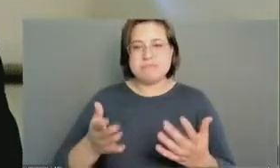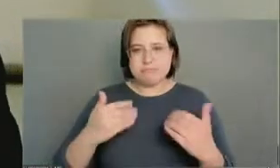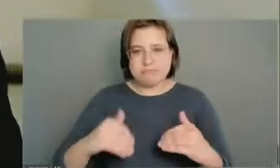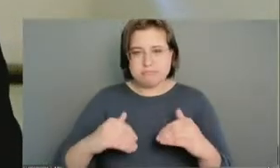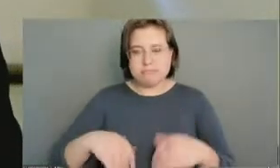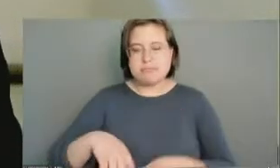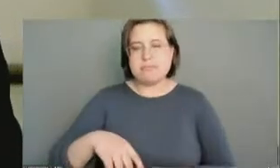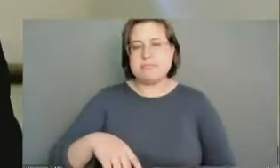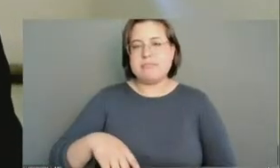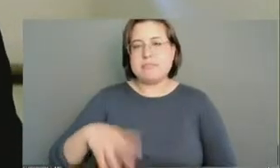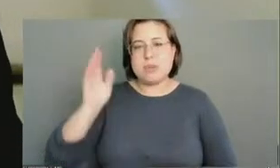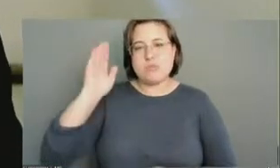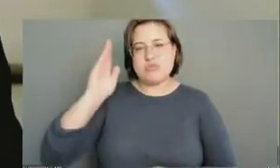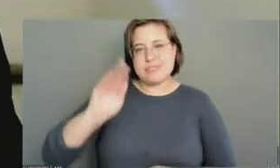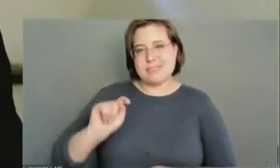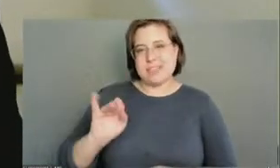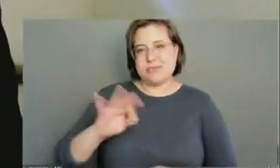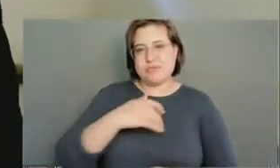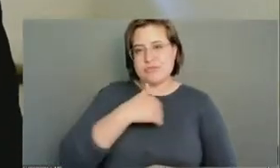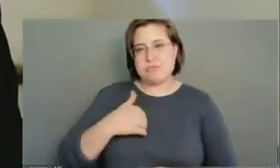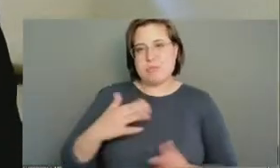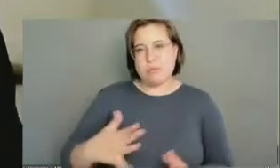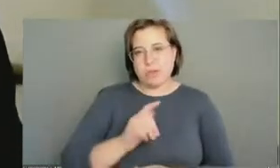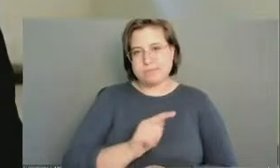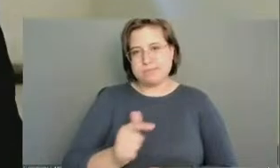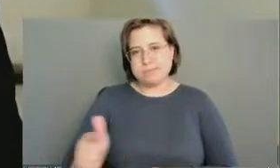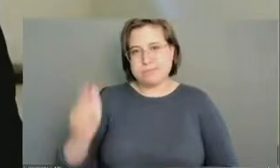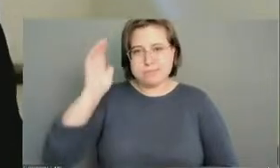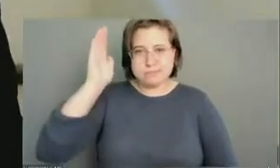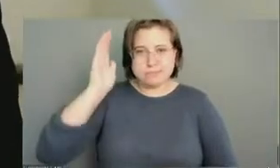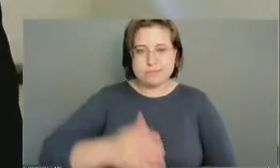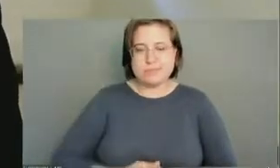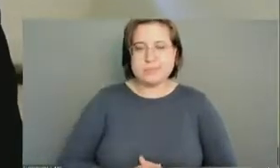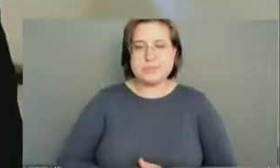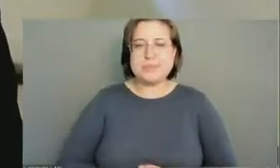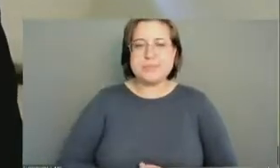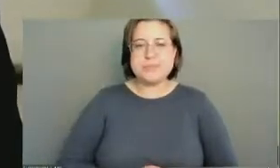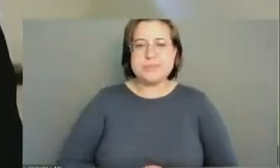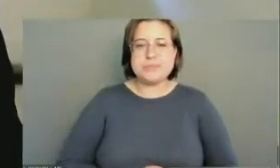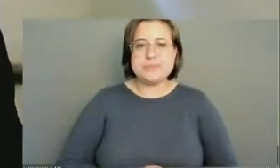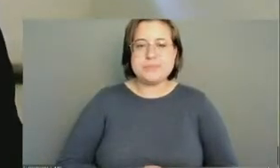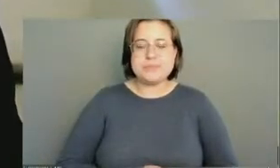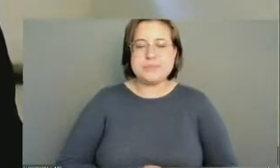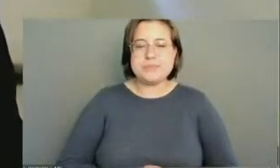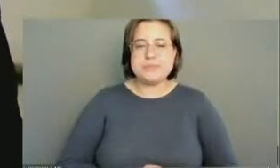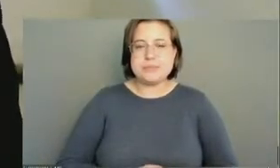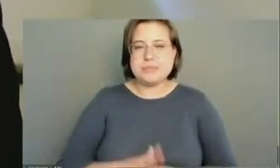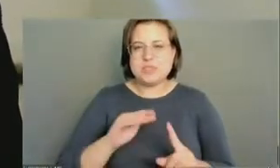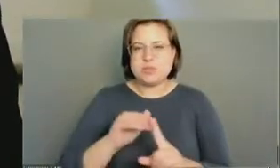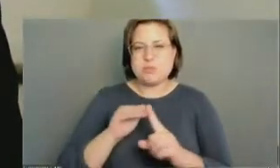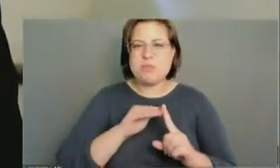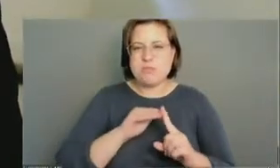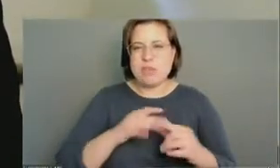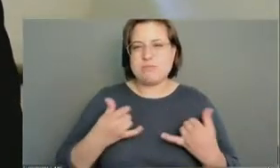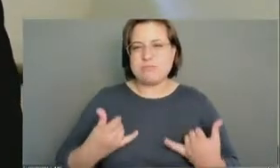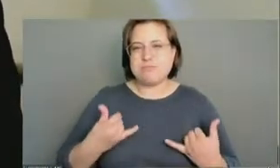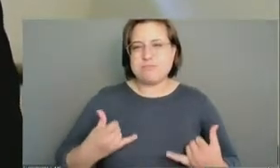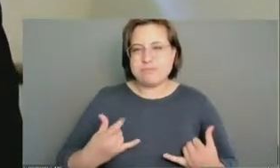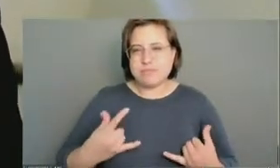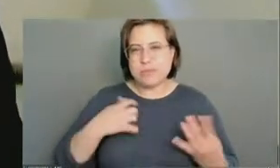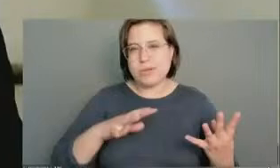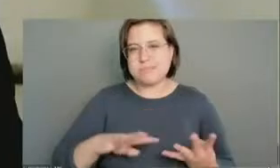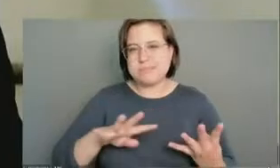task force members on their interim recommendations. As a reminder, this meeting is being live streamed